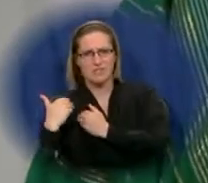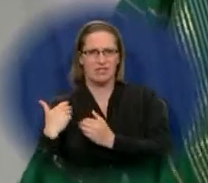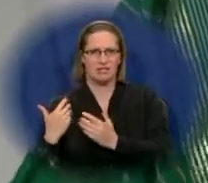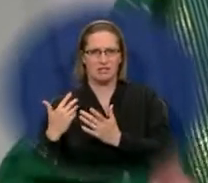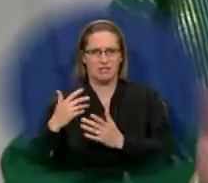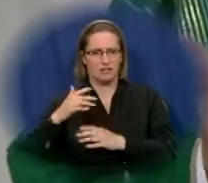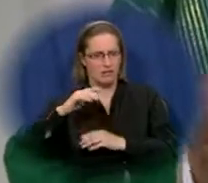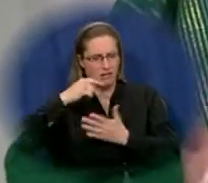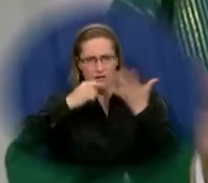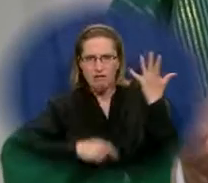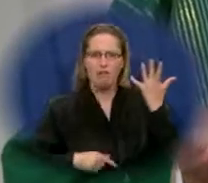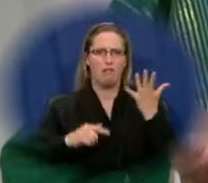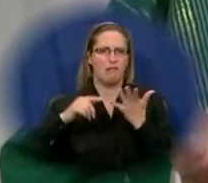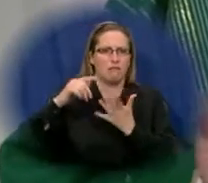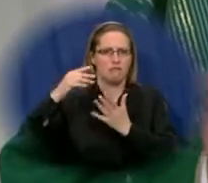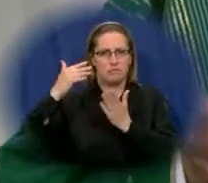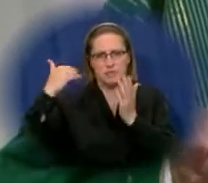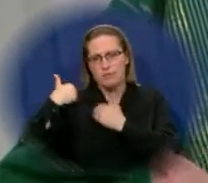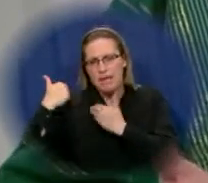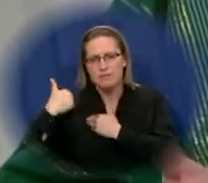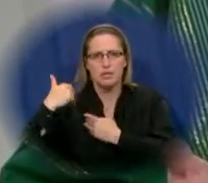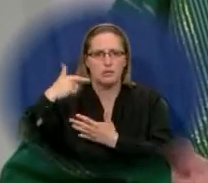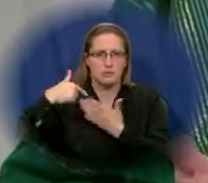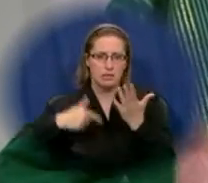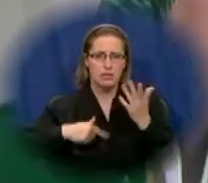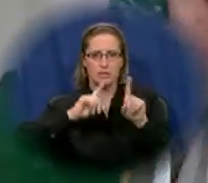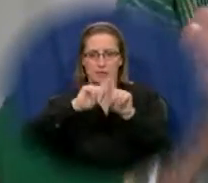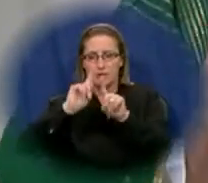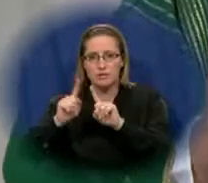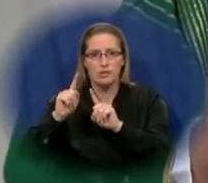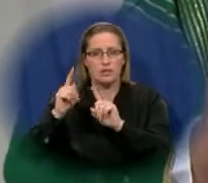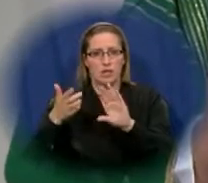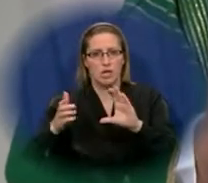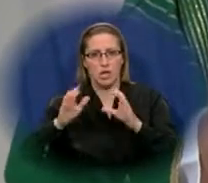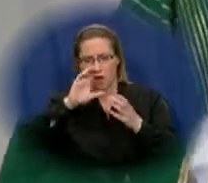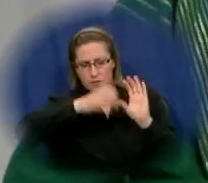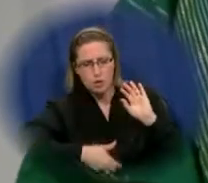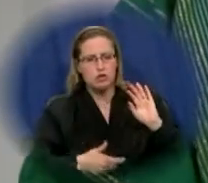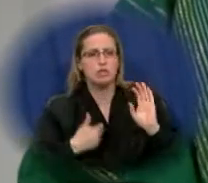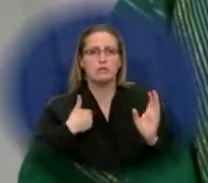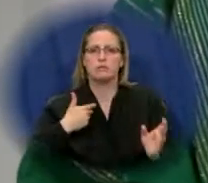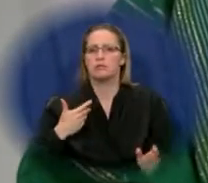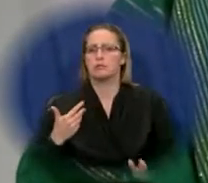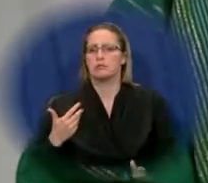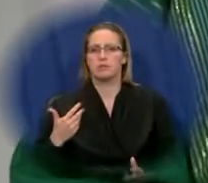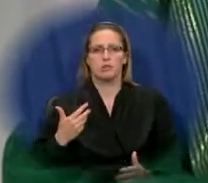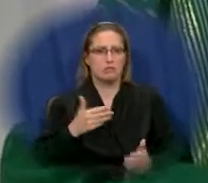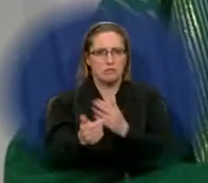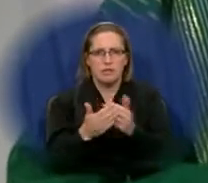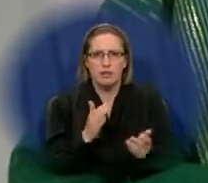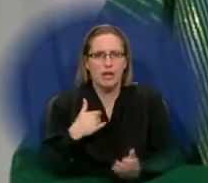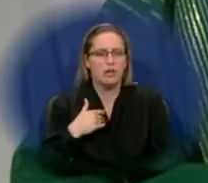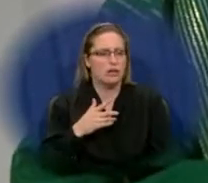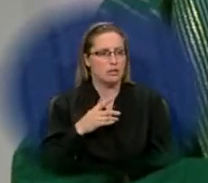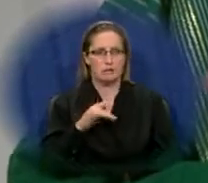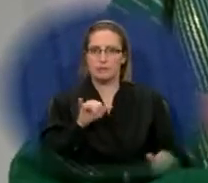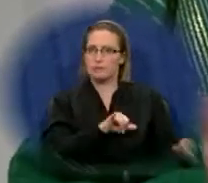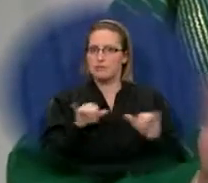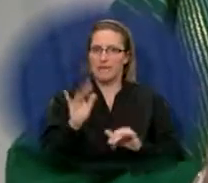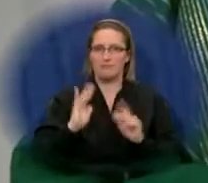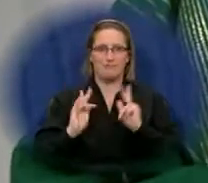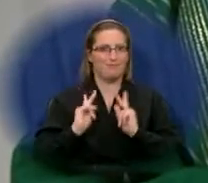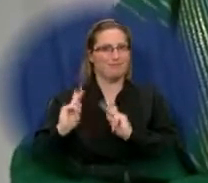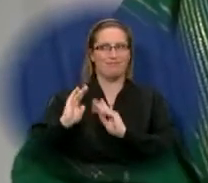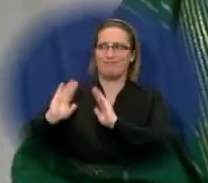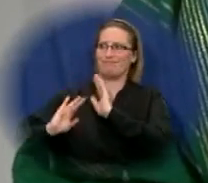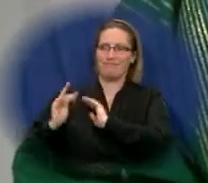are willing to commit ourselves to a life of conversion in light of Jesus Christ and the mandate of the gospel, that we're willing to be able to